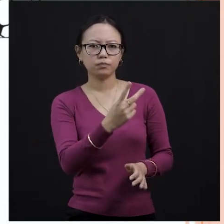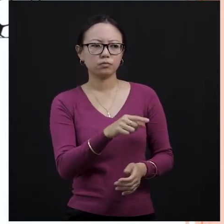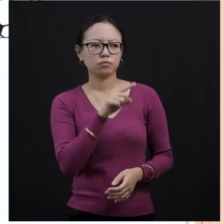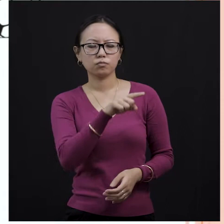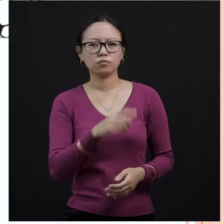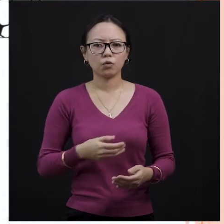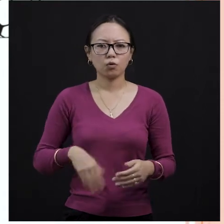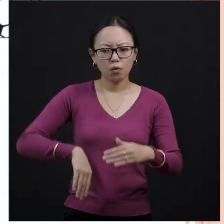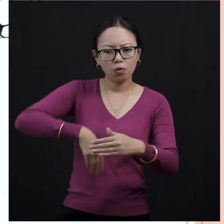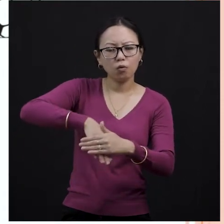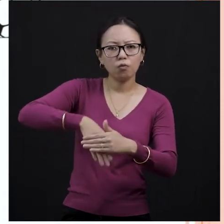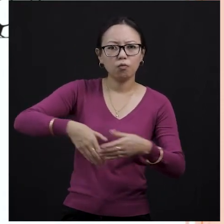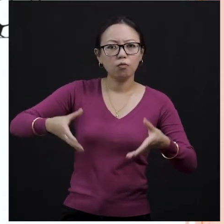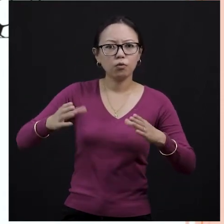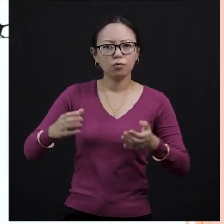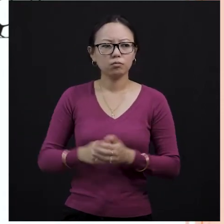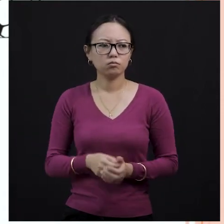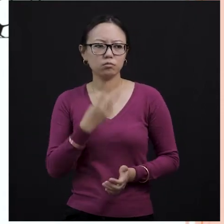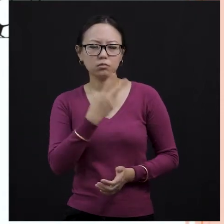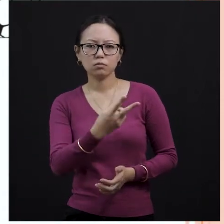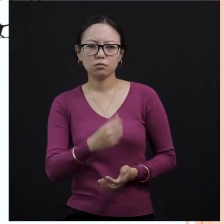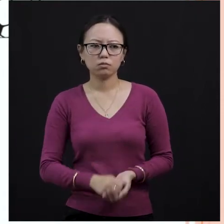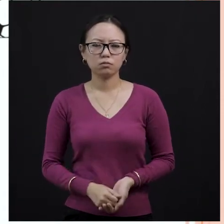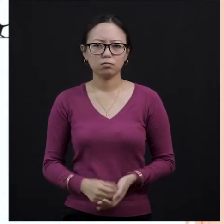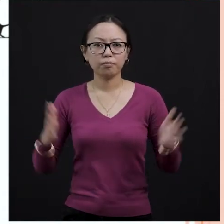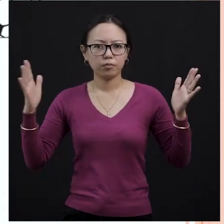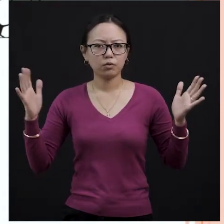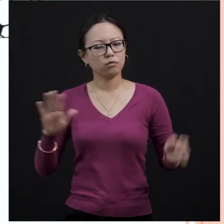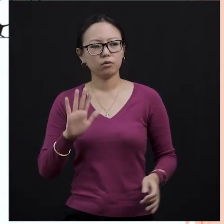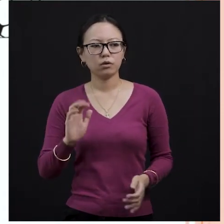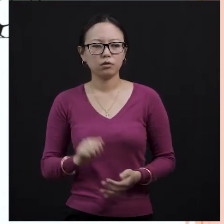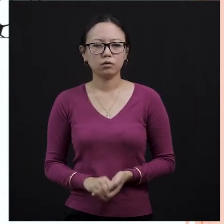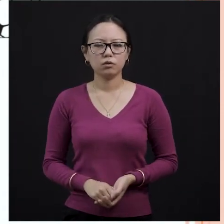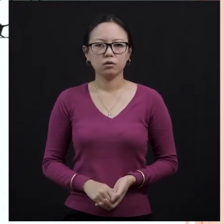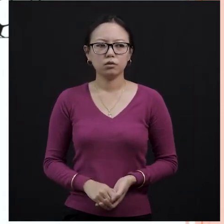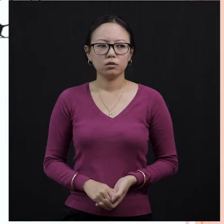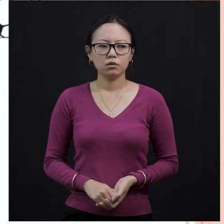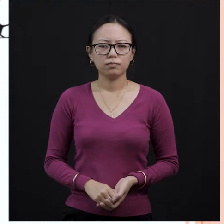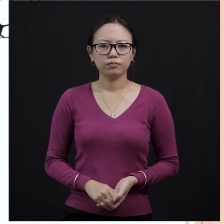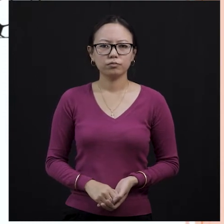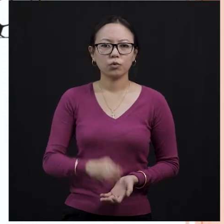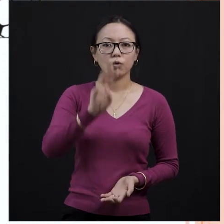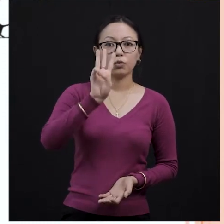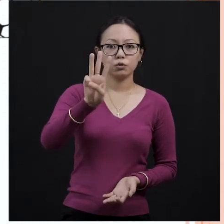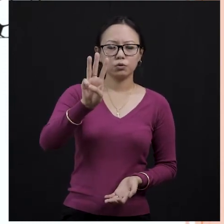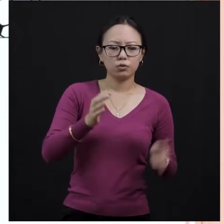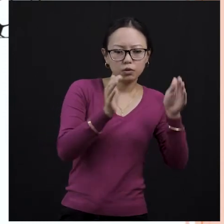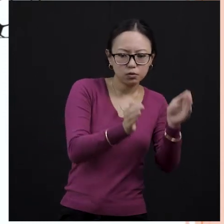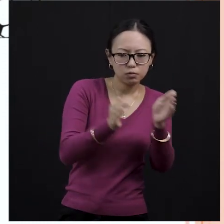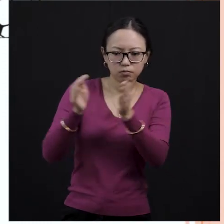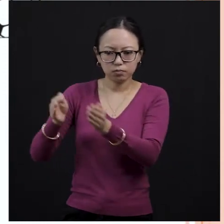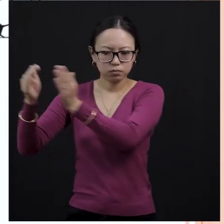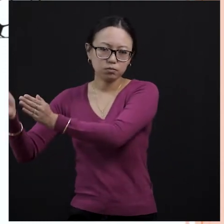many footballs here. Now, these footballs we are going to make in 3 groups each. Now, in each